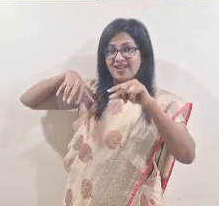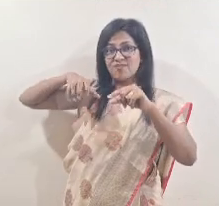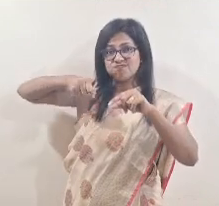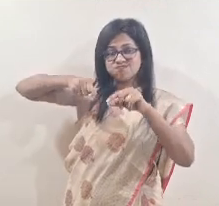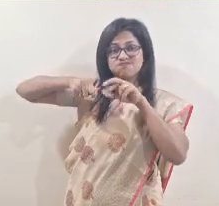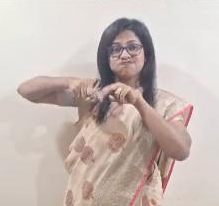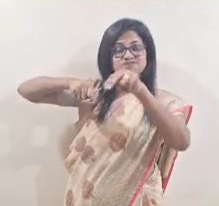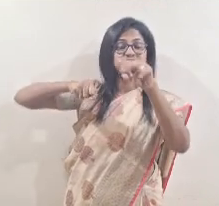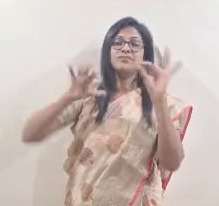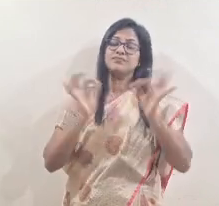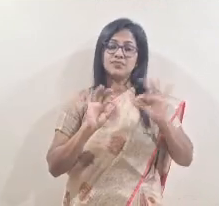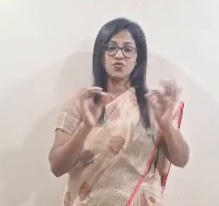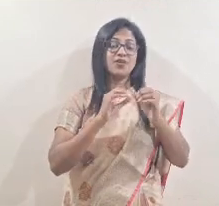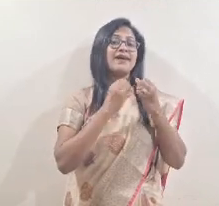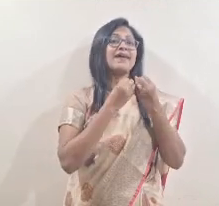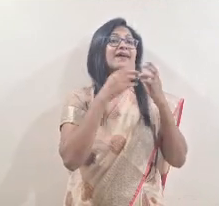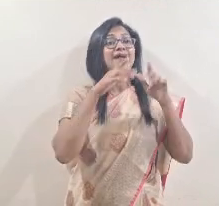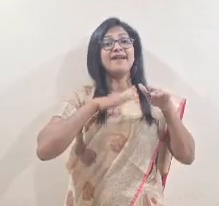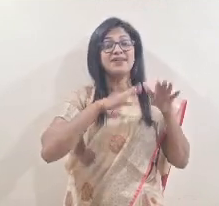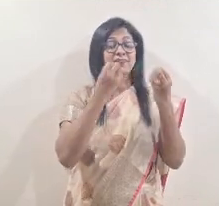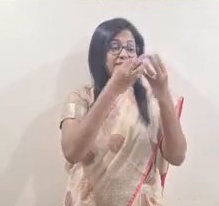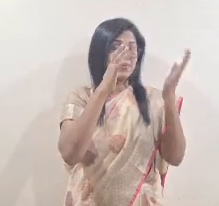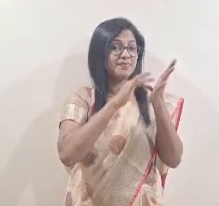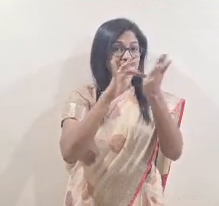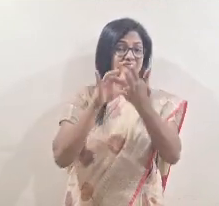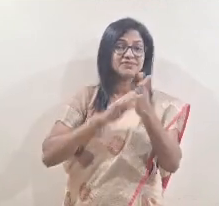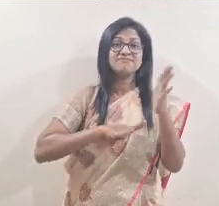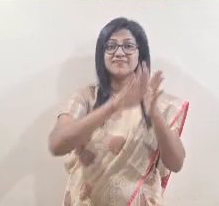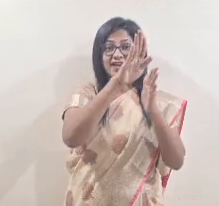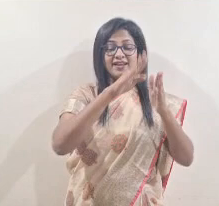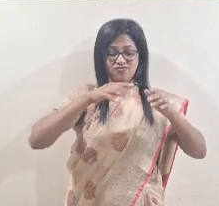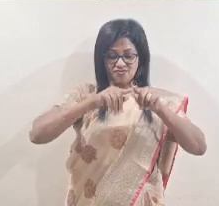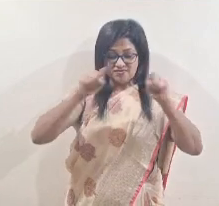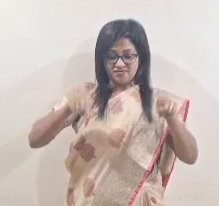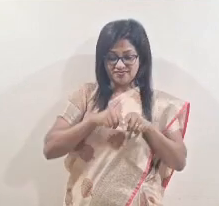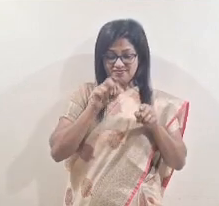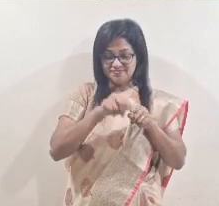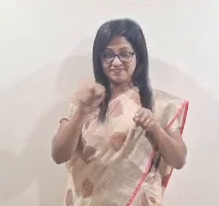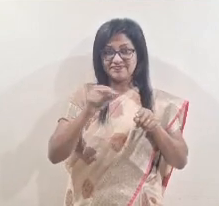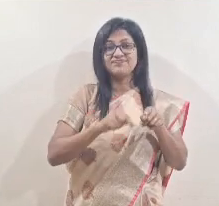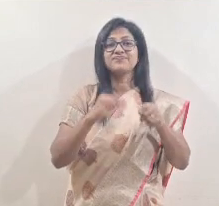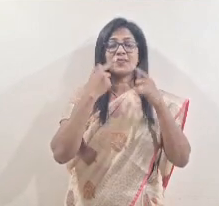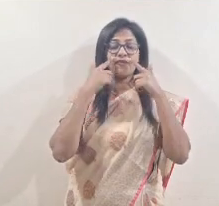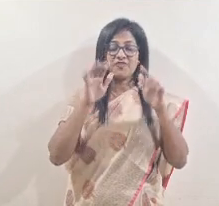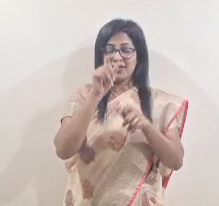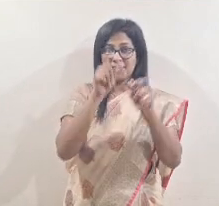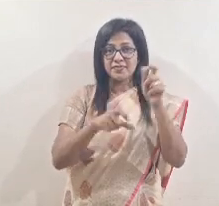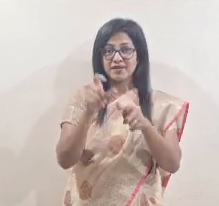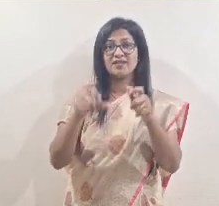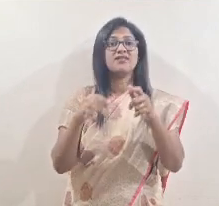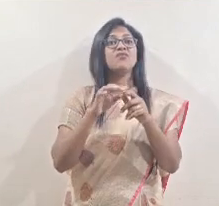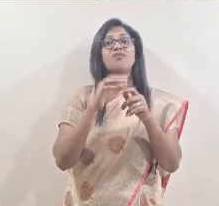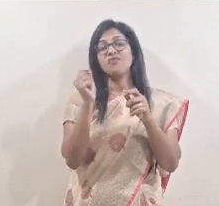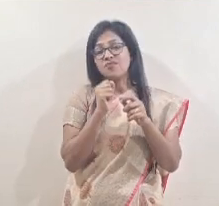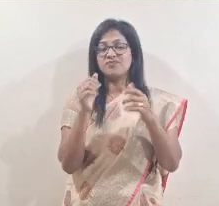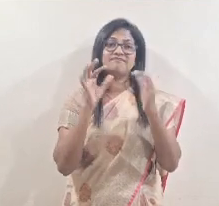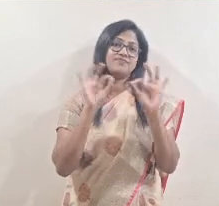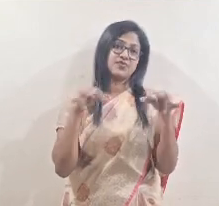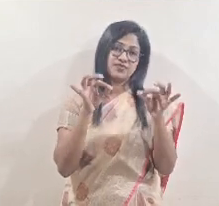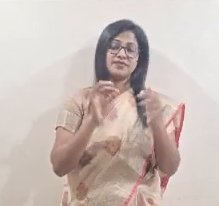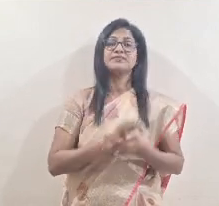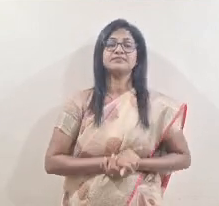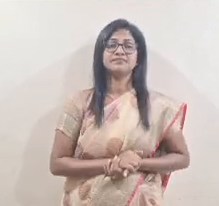in most of the places, there aren't even ramps or the tactile flooring for the disabled or elderly.